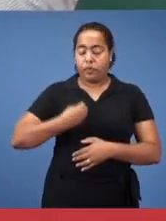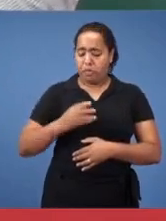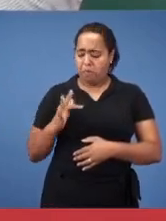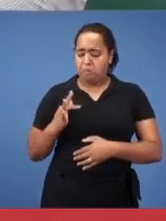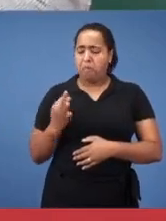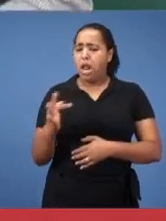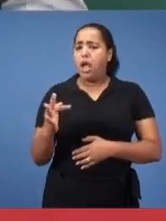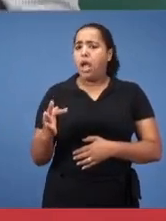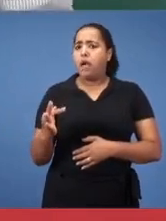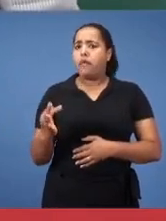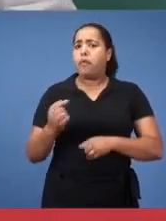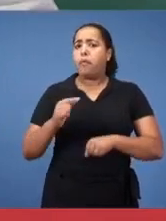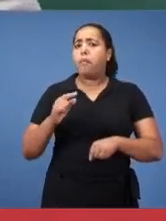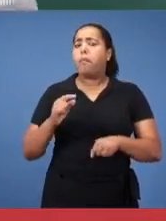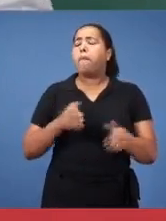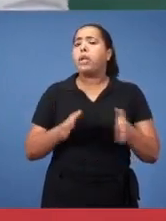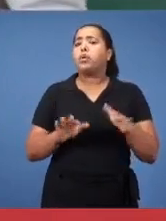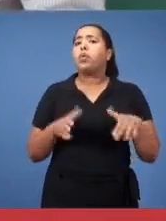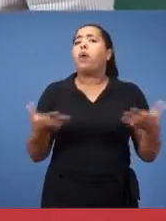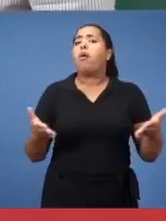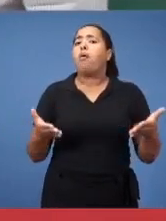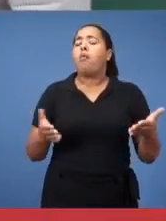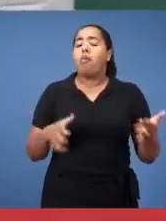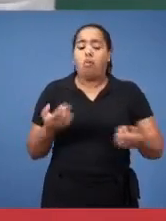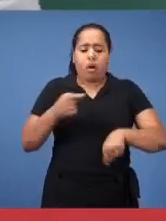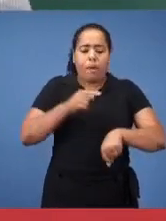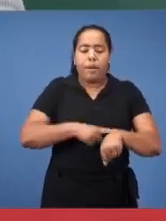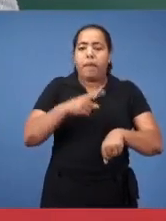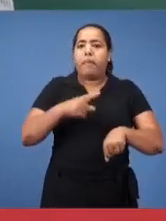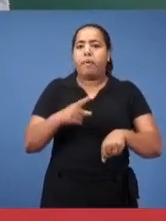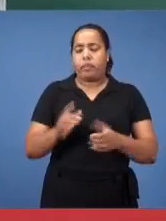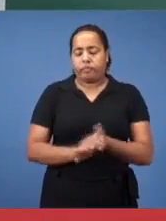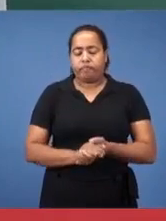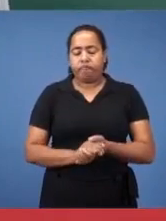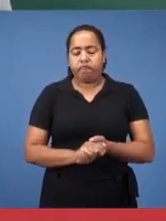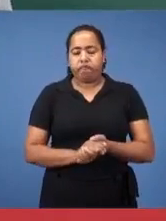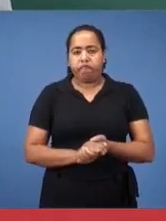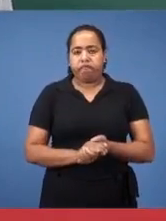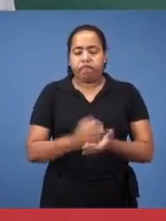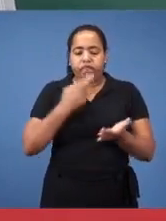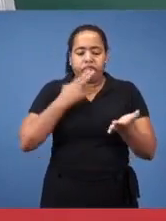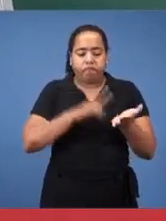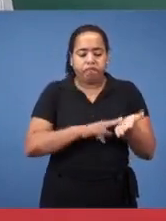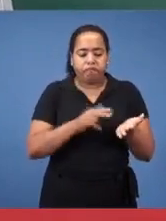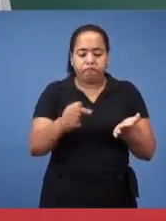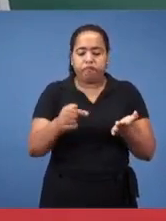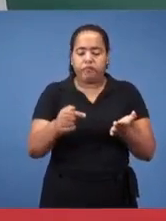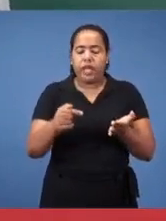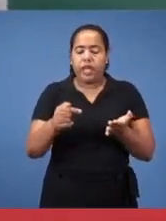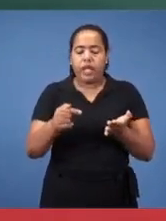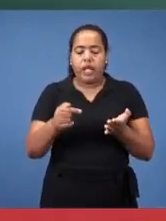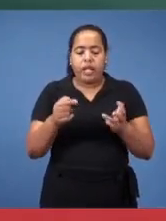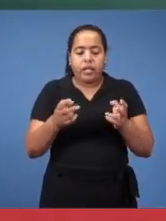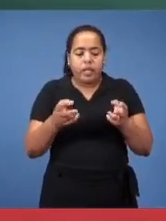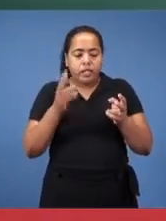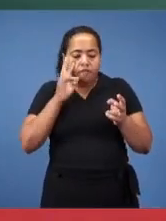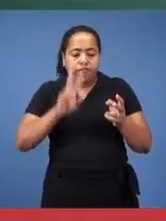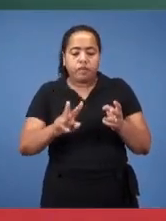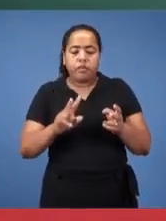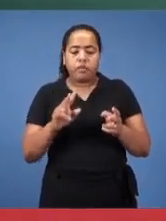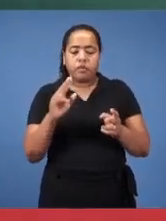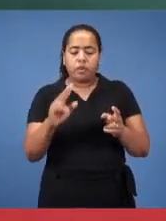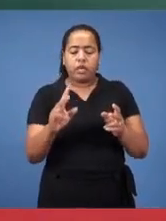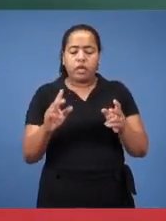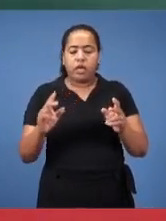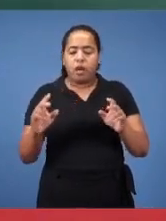should not be unaware because we are at the last moment. We see in each letter the highlight of the